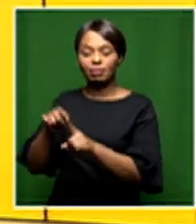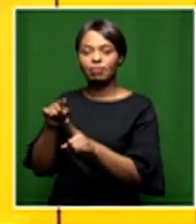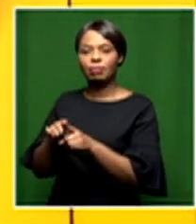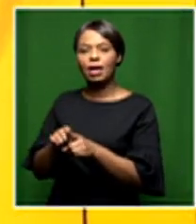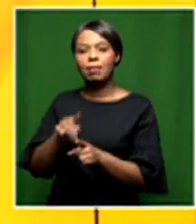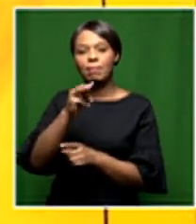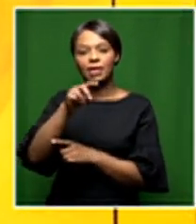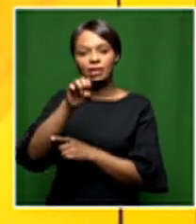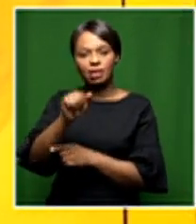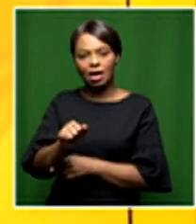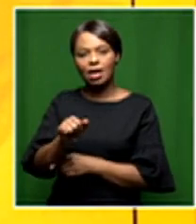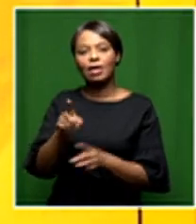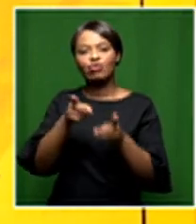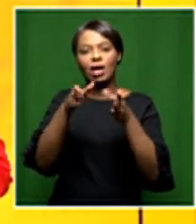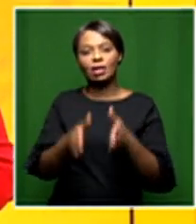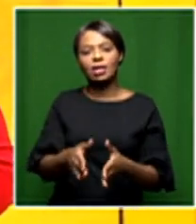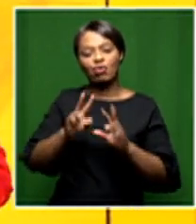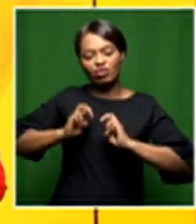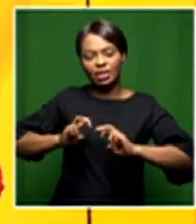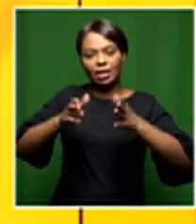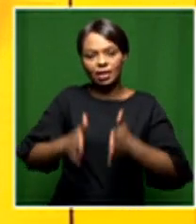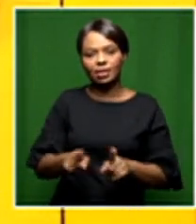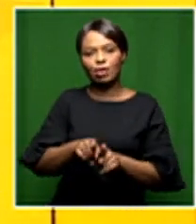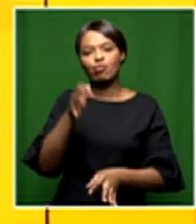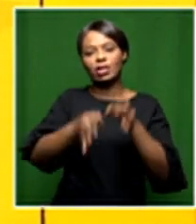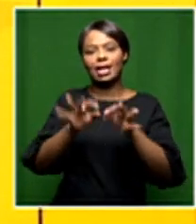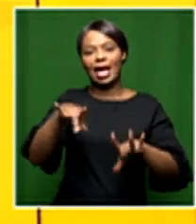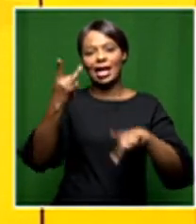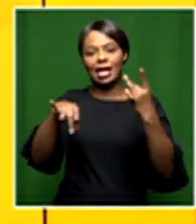with Mistra. She's a director of research there and of course also a political analyst. Let's take a quick